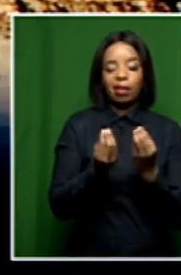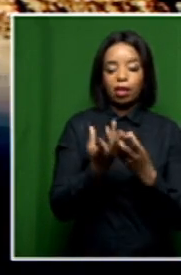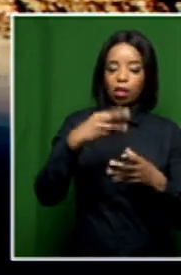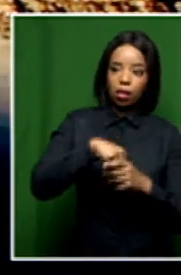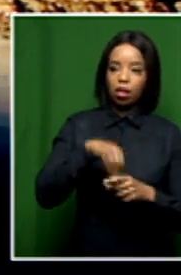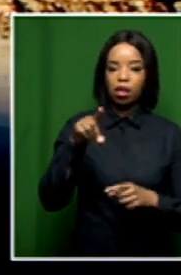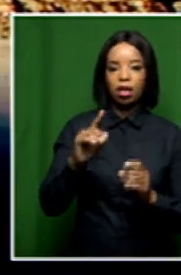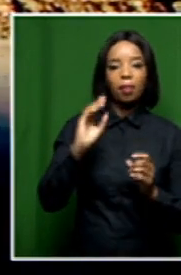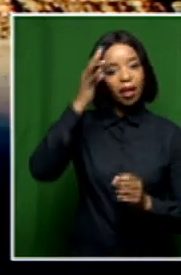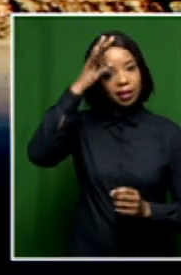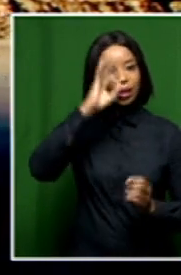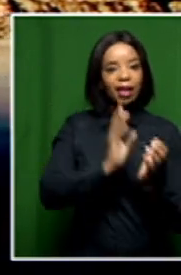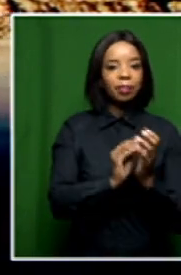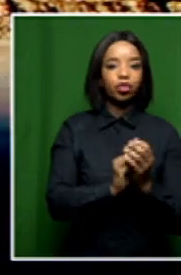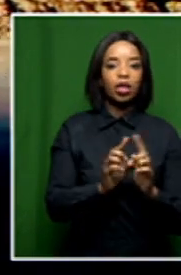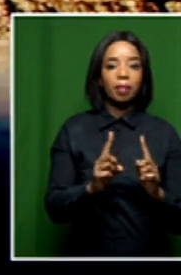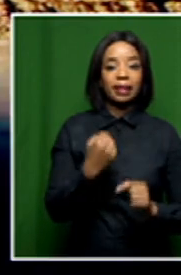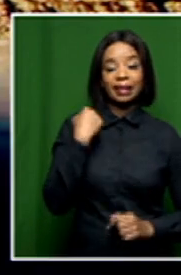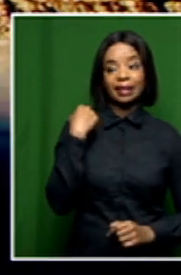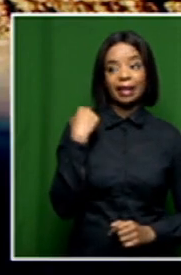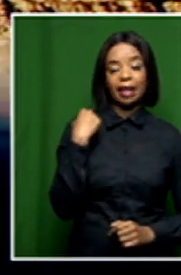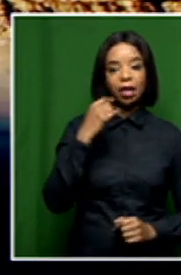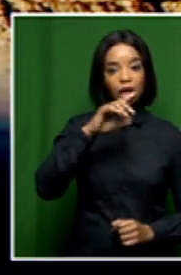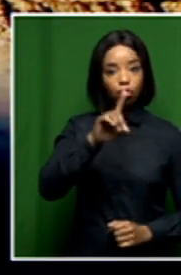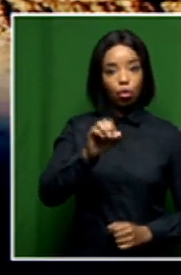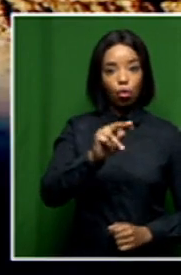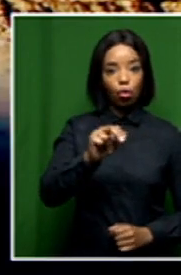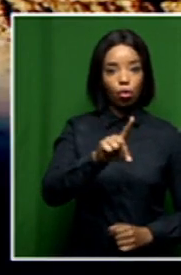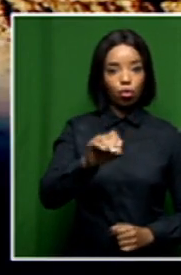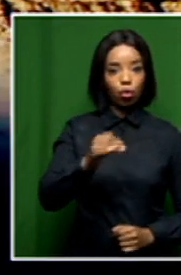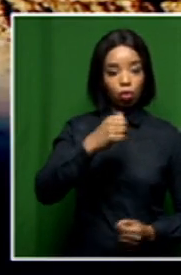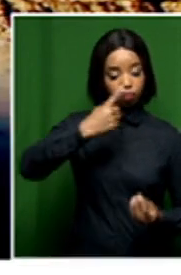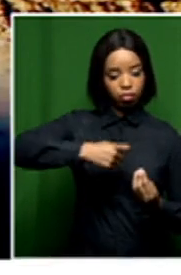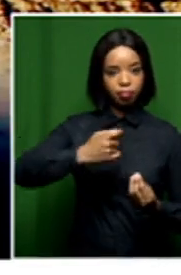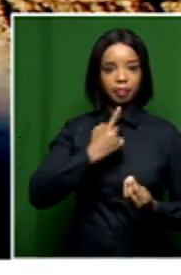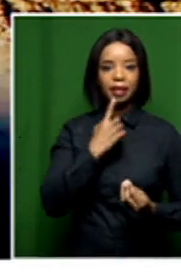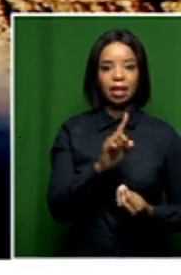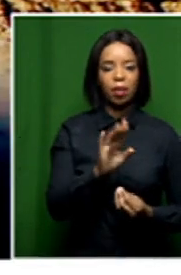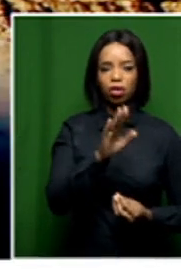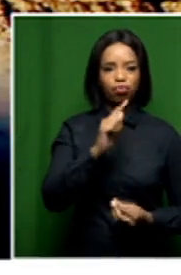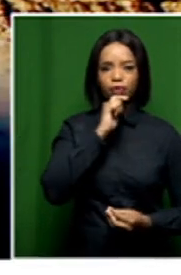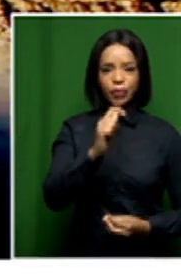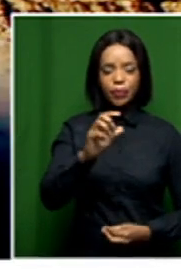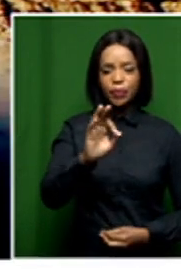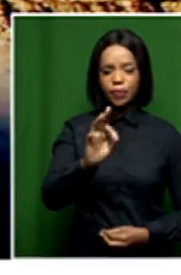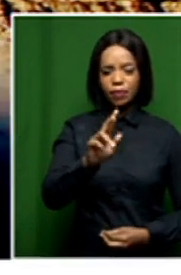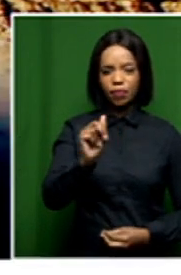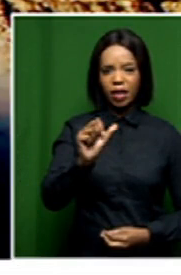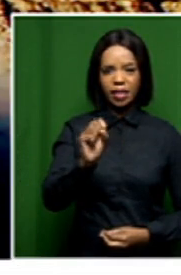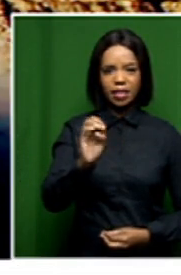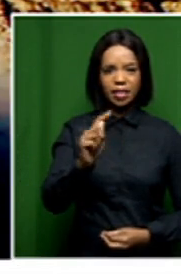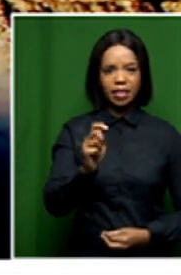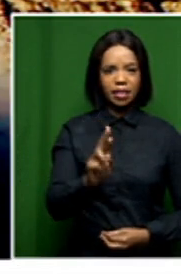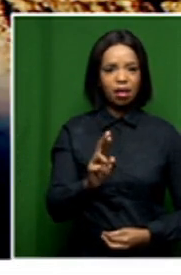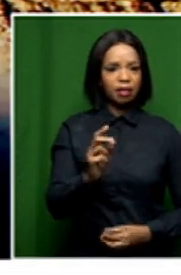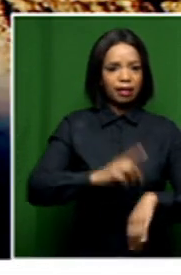Now, in passing his judgment yesterday, Zondo said that it is not true that Fraser had not been afforded time,